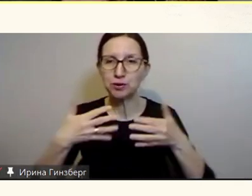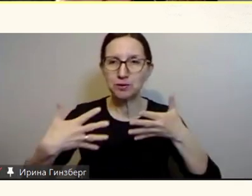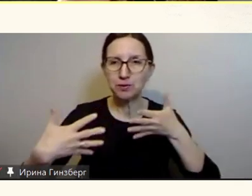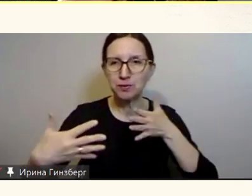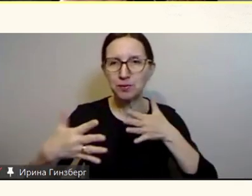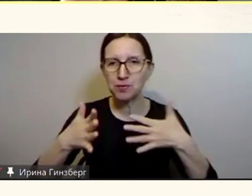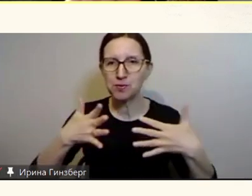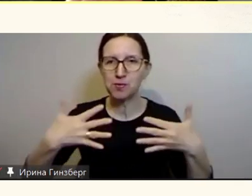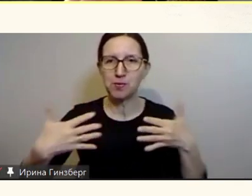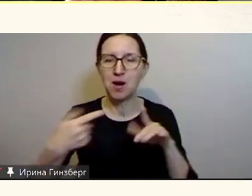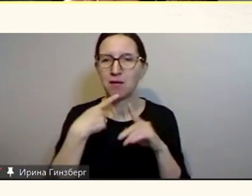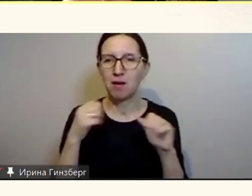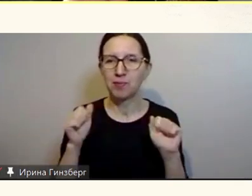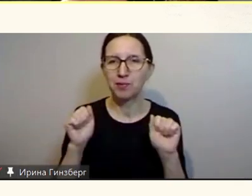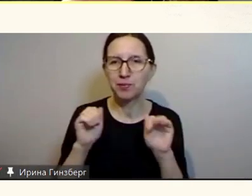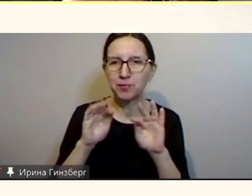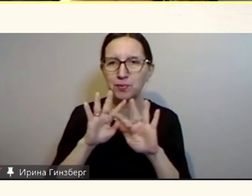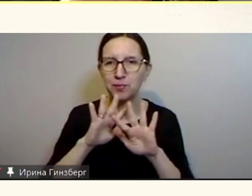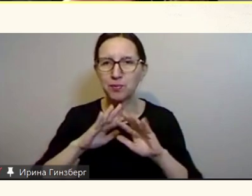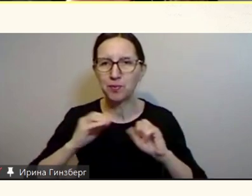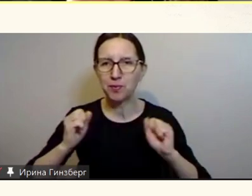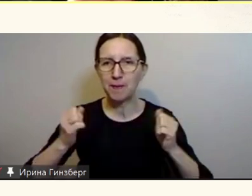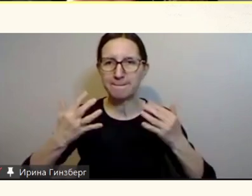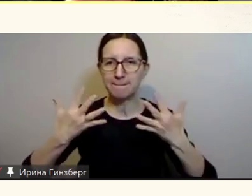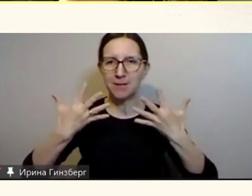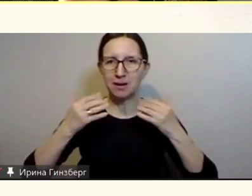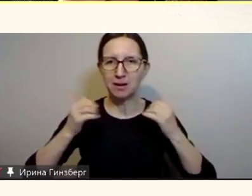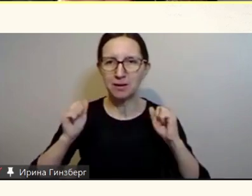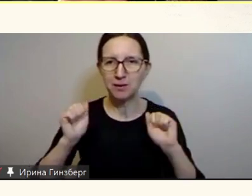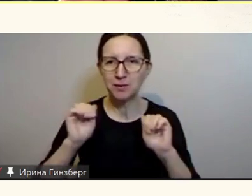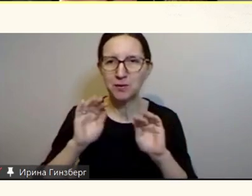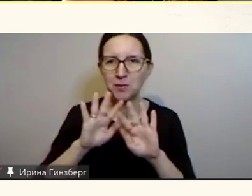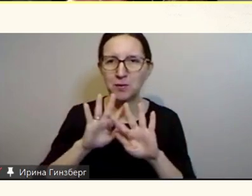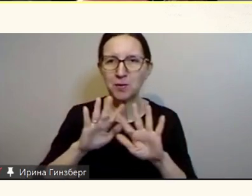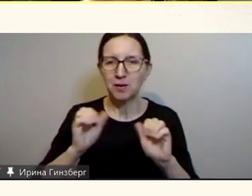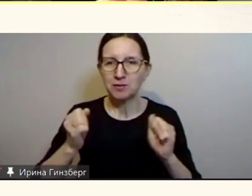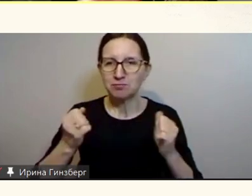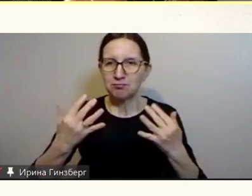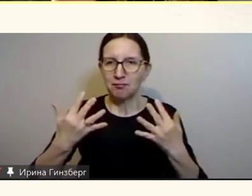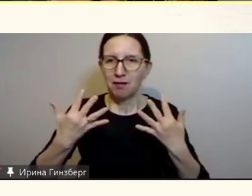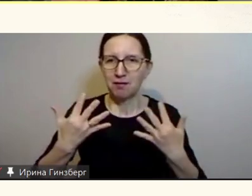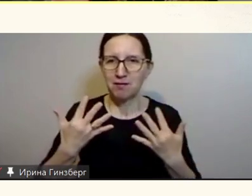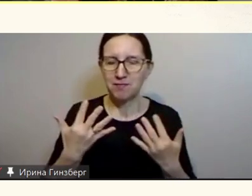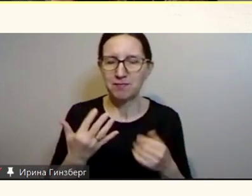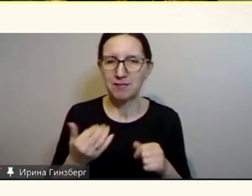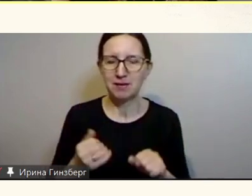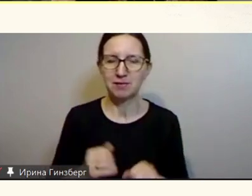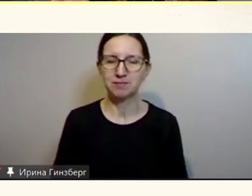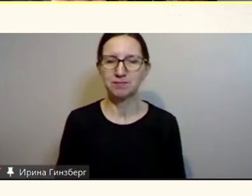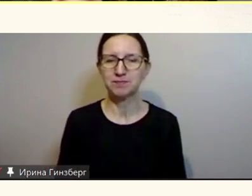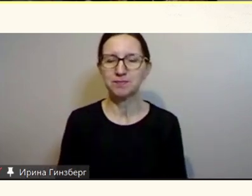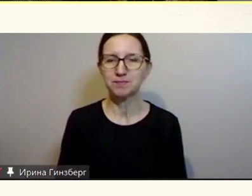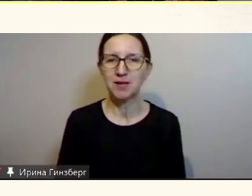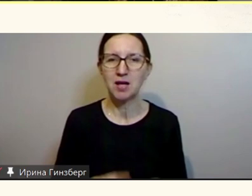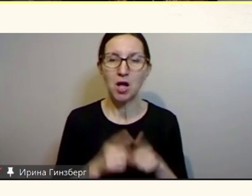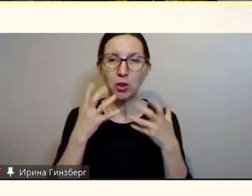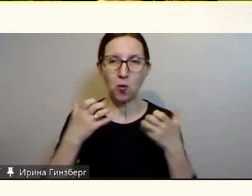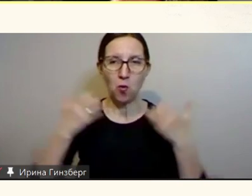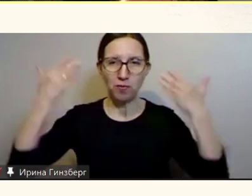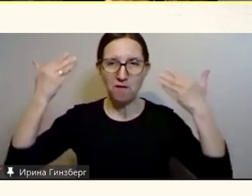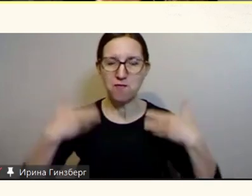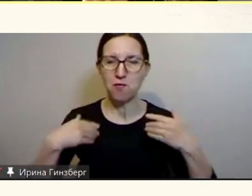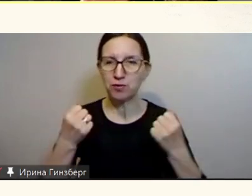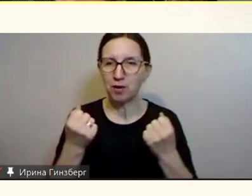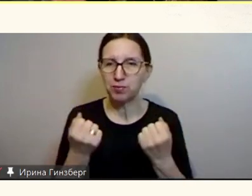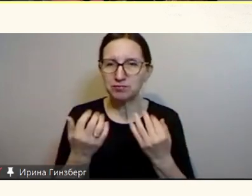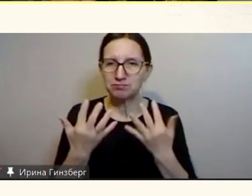then he appears again into the grain, and sometimes he's sad, and sometimes he's, you know, sometimes he's happy. So